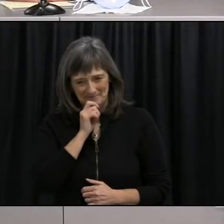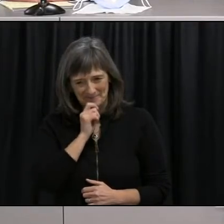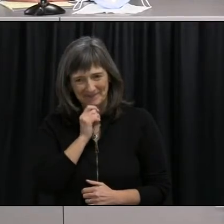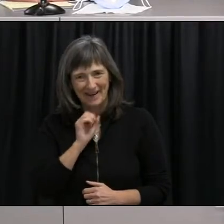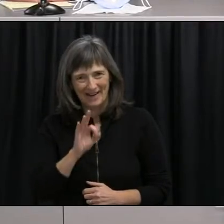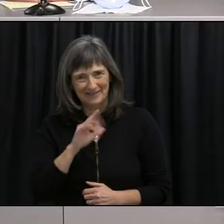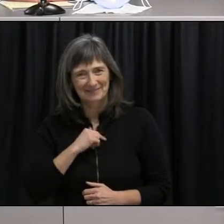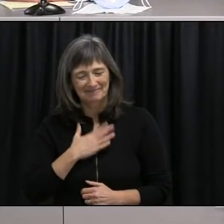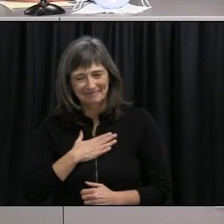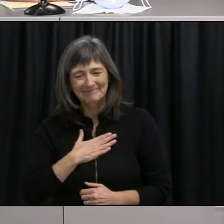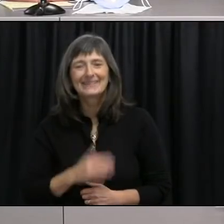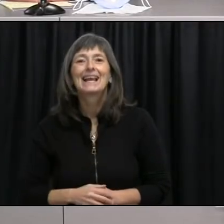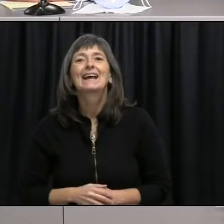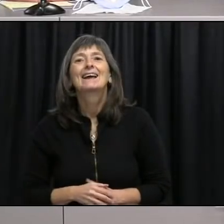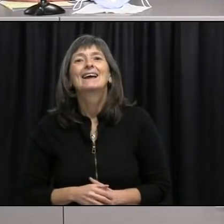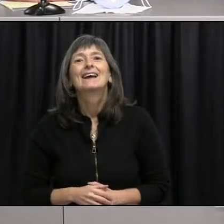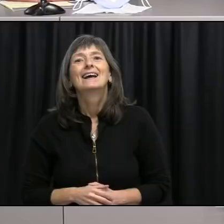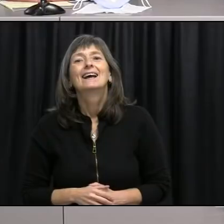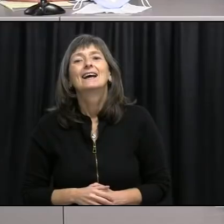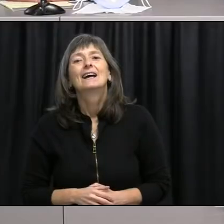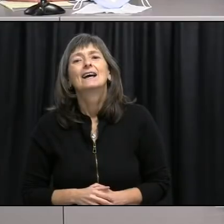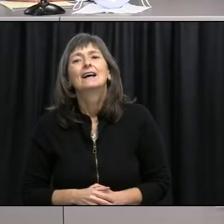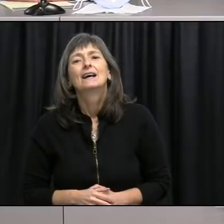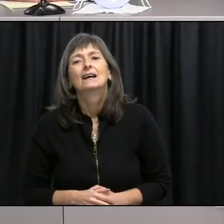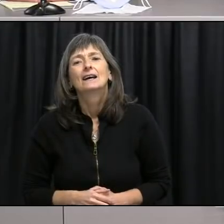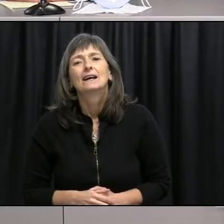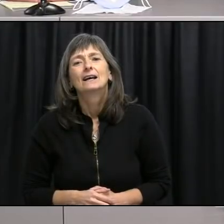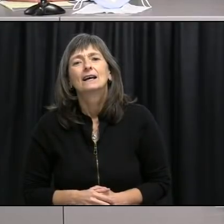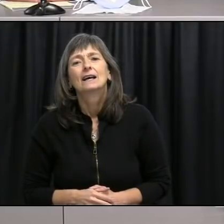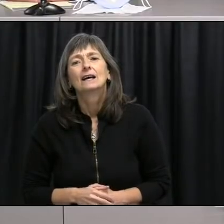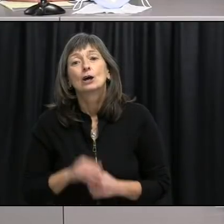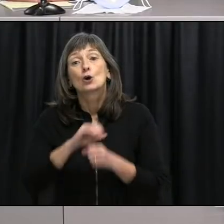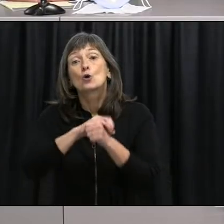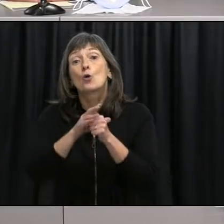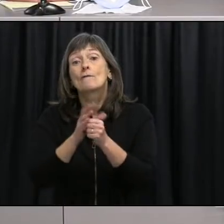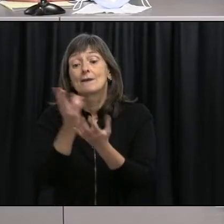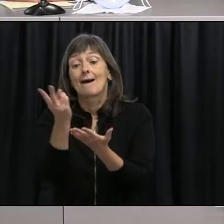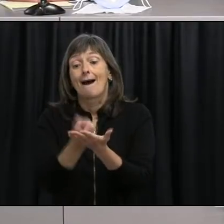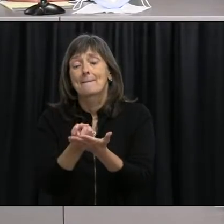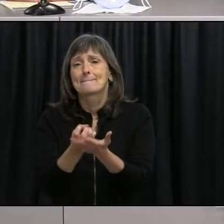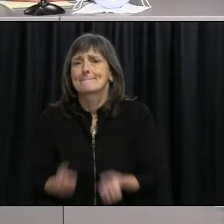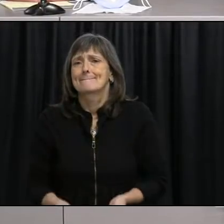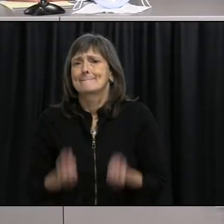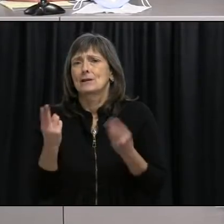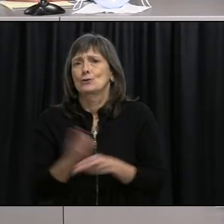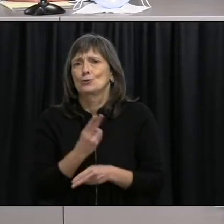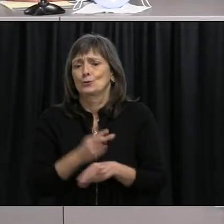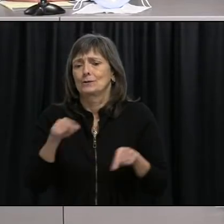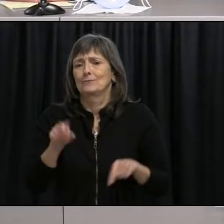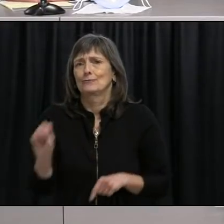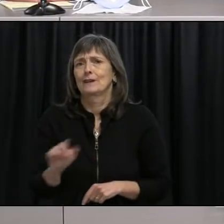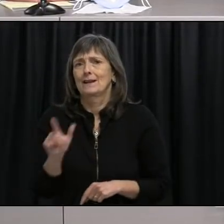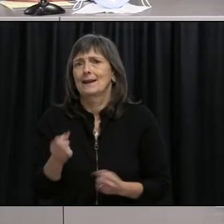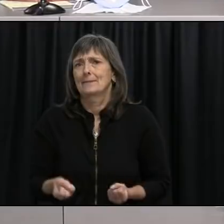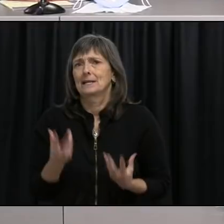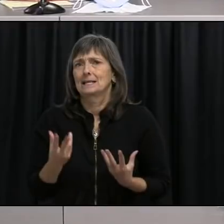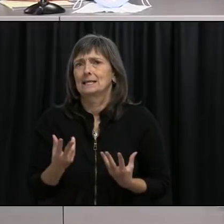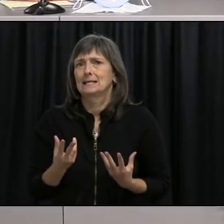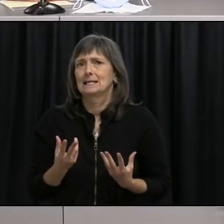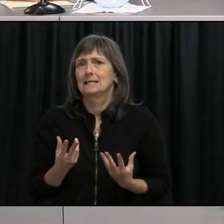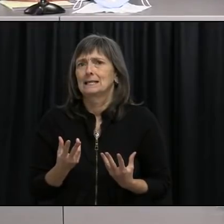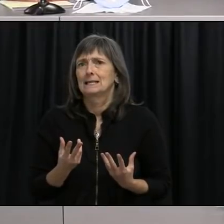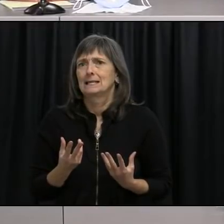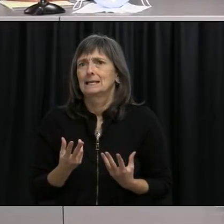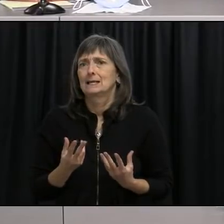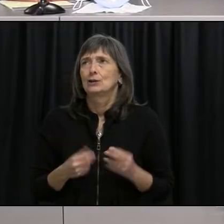do have a question. Can we say how many people are using the COVID app in Newfoundland and Labrador? The short answer is